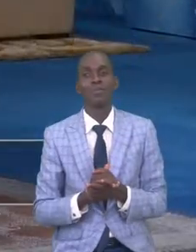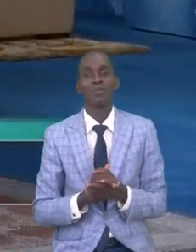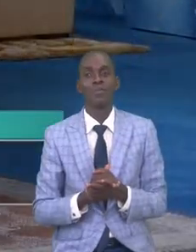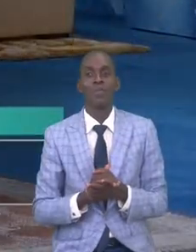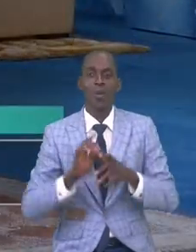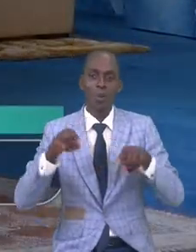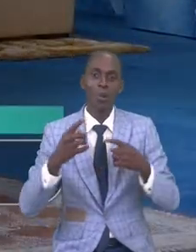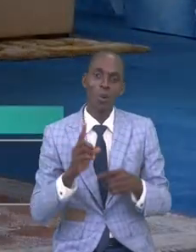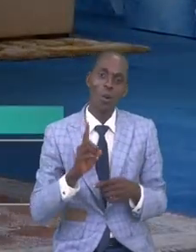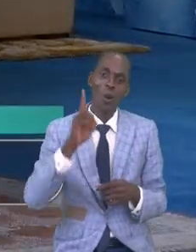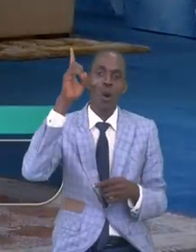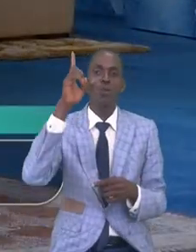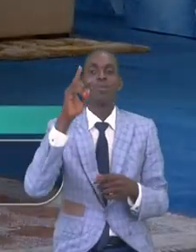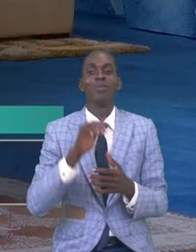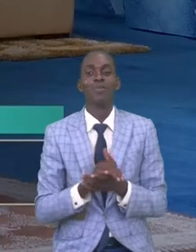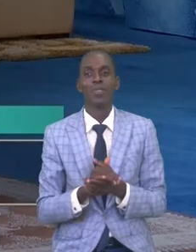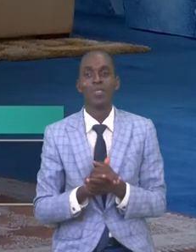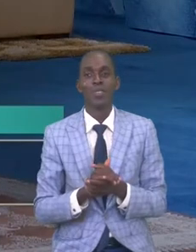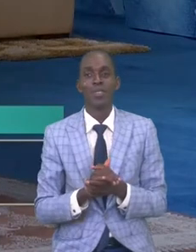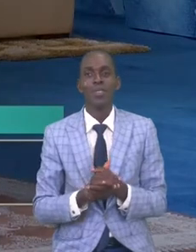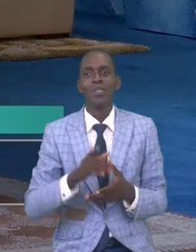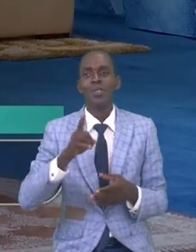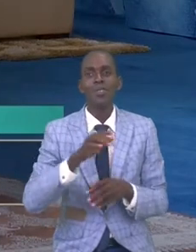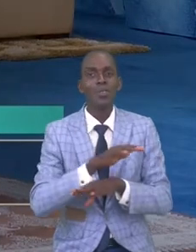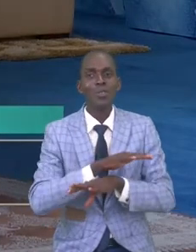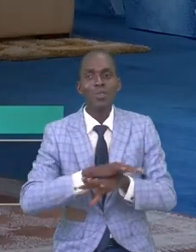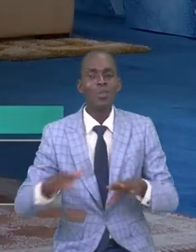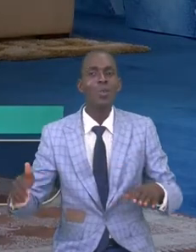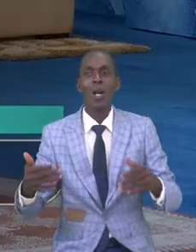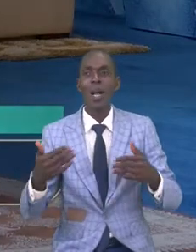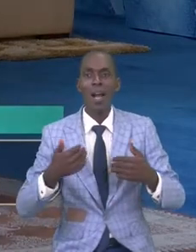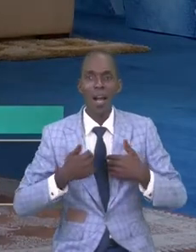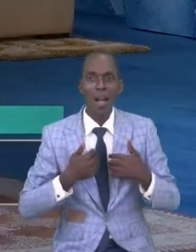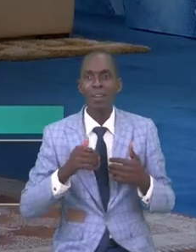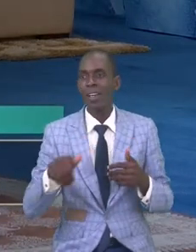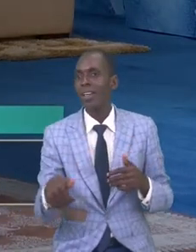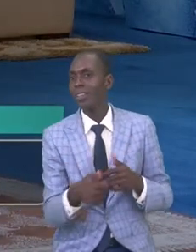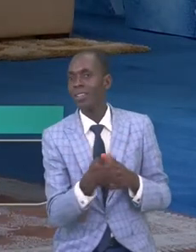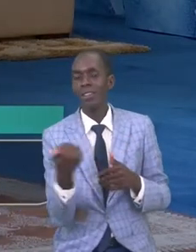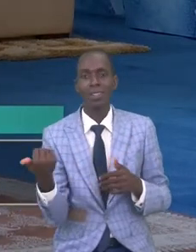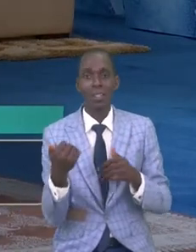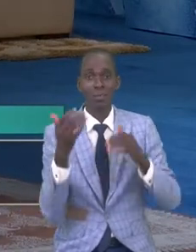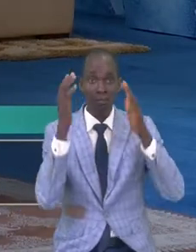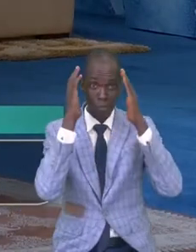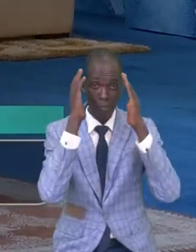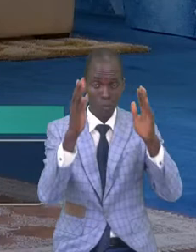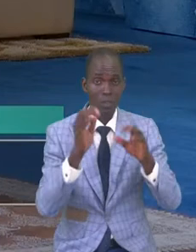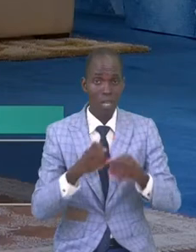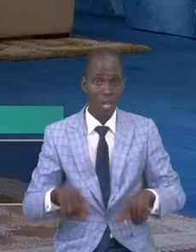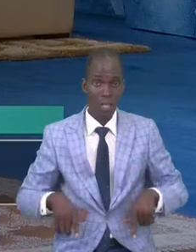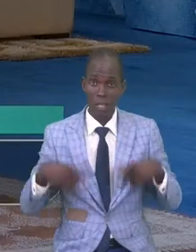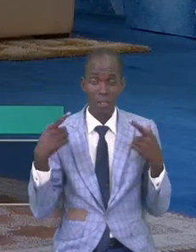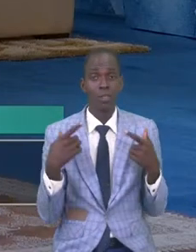Go up. You don't have any other direction in life. The